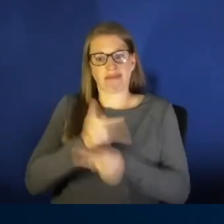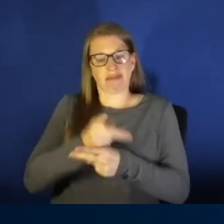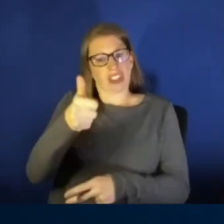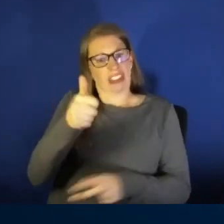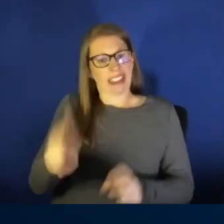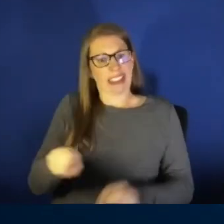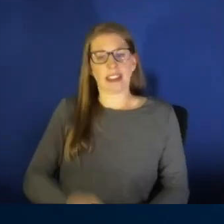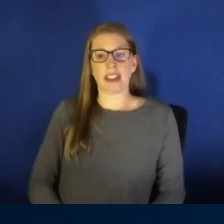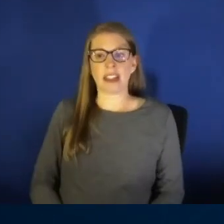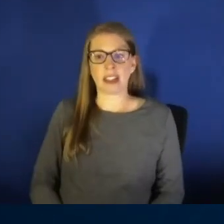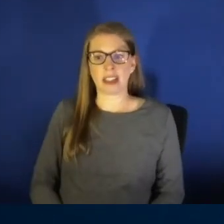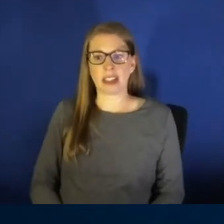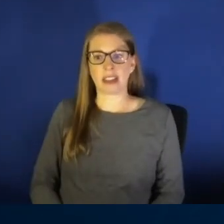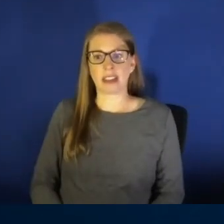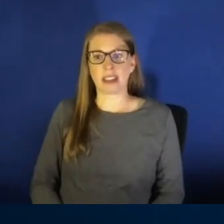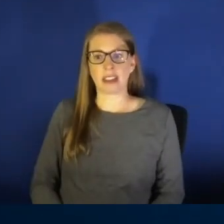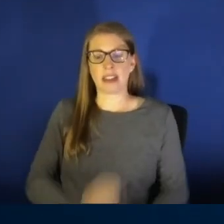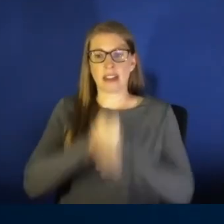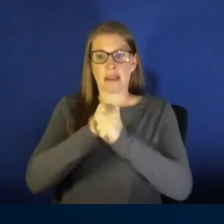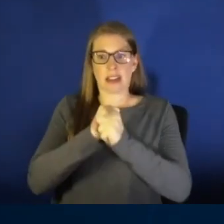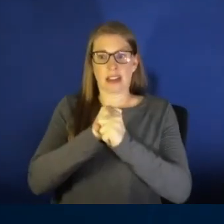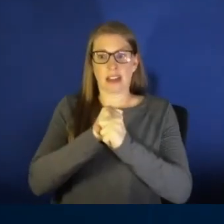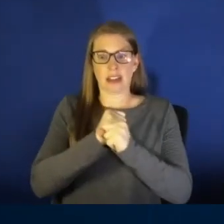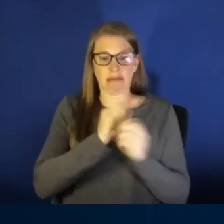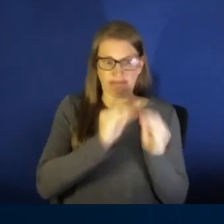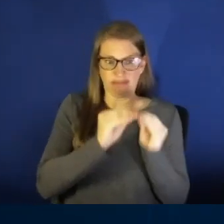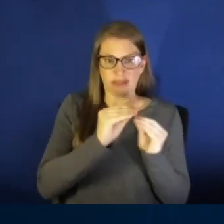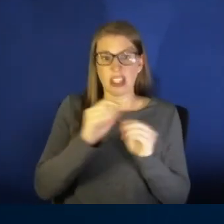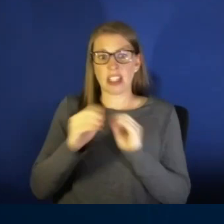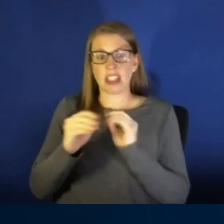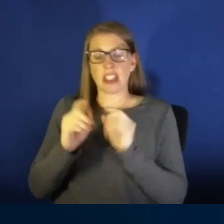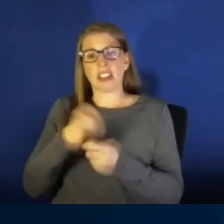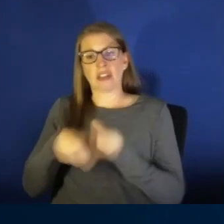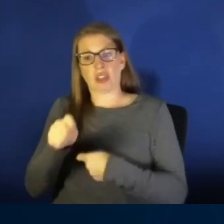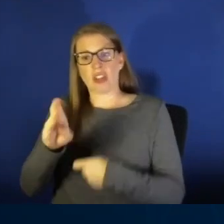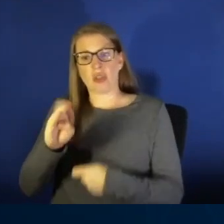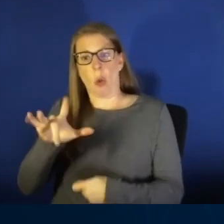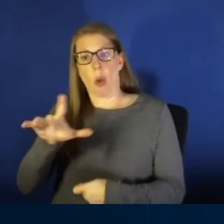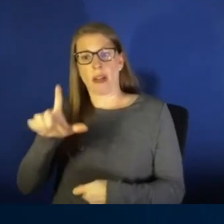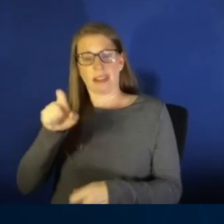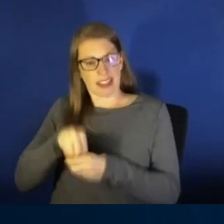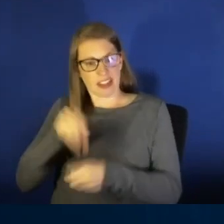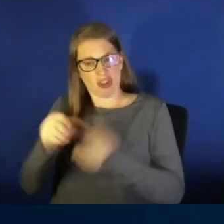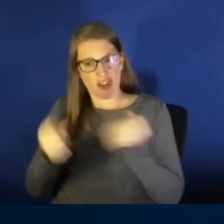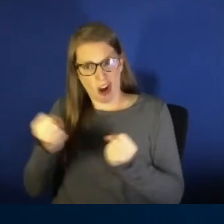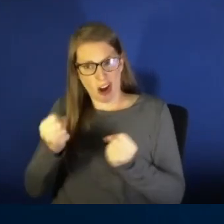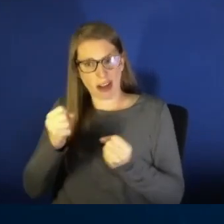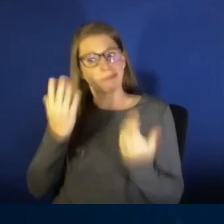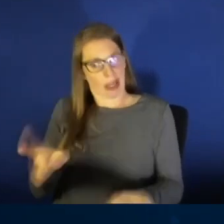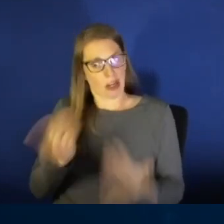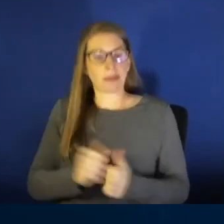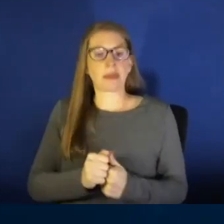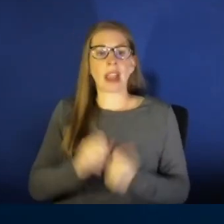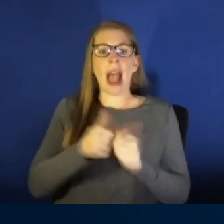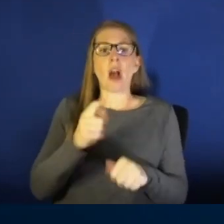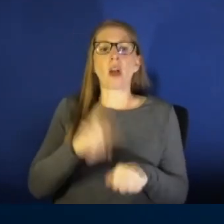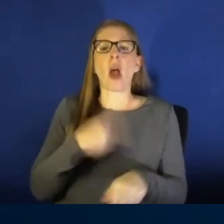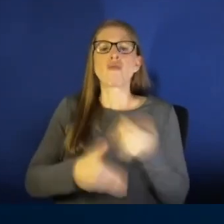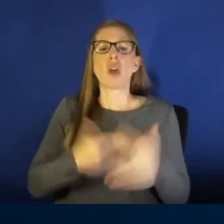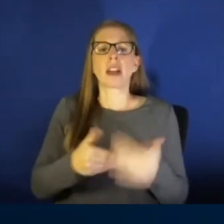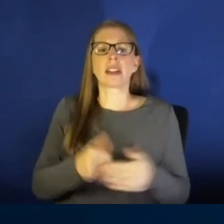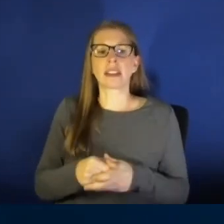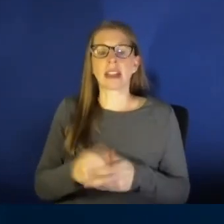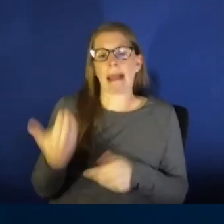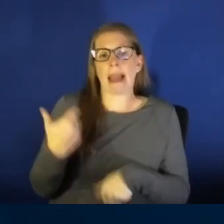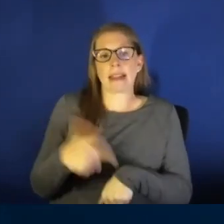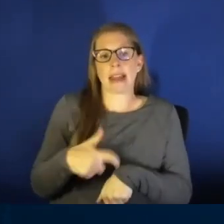to so- do preventative maintenance. You change oil in your car. There you go. And how long did the process take you? Like last time you came in for